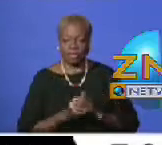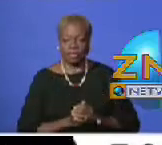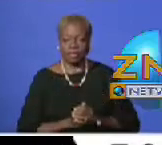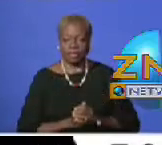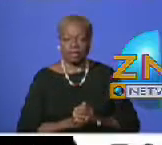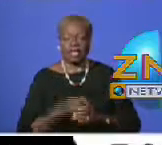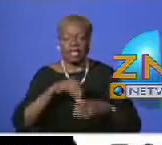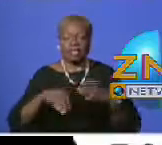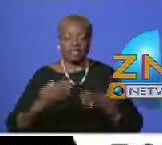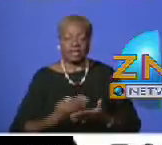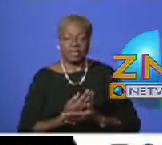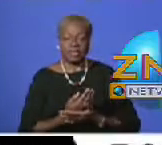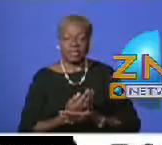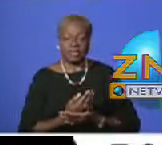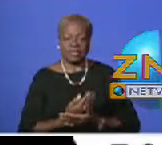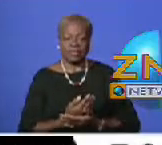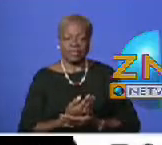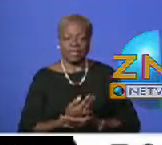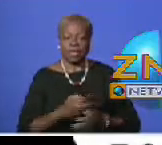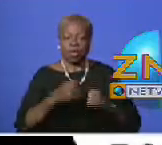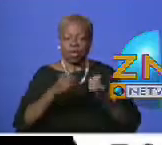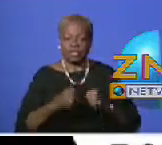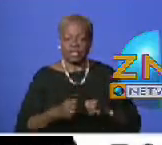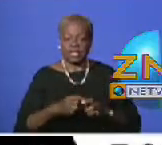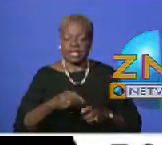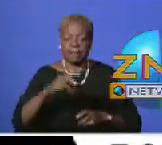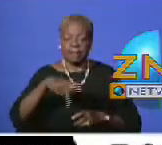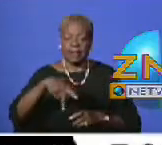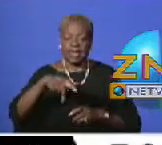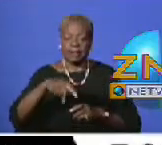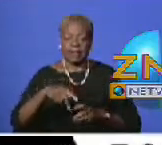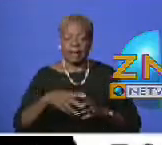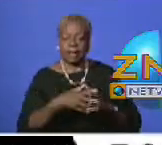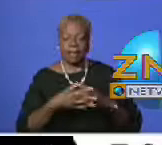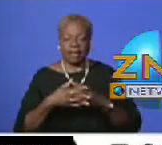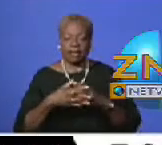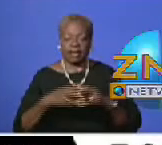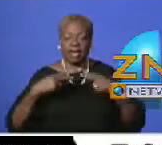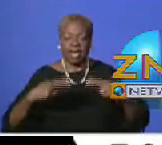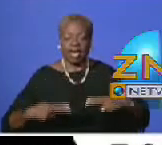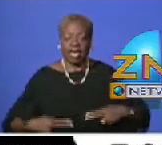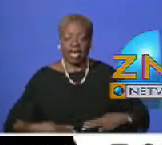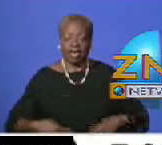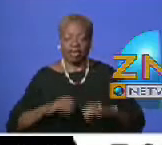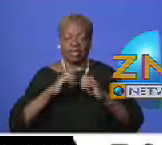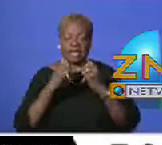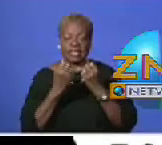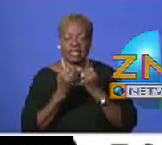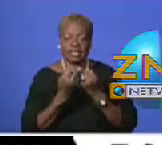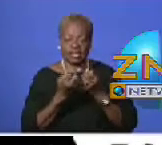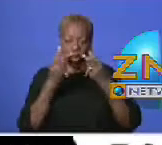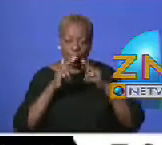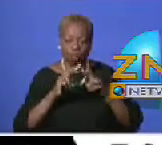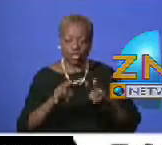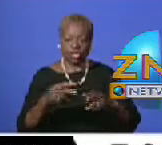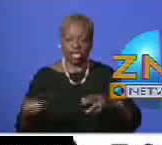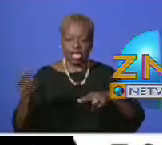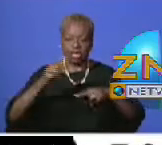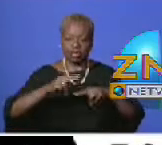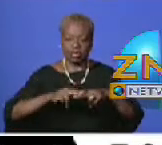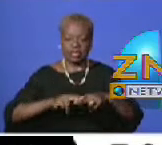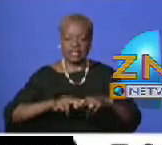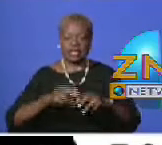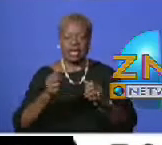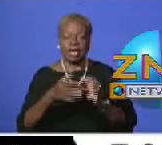Topping the news tonight, as officials of the Pan American Health Organization monitor the increase in COVID-19 cases, they're concerned